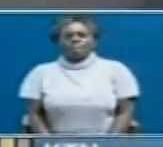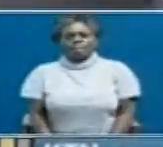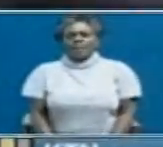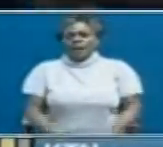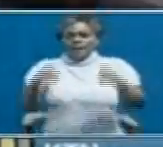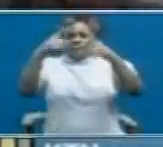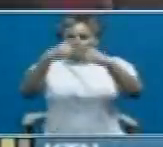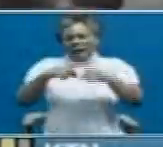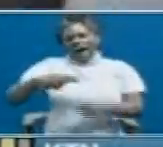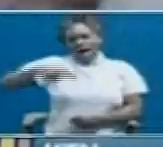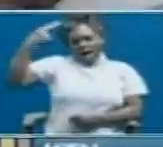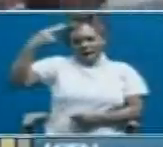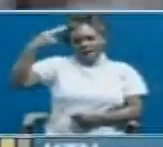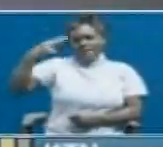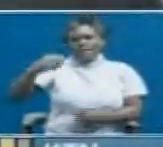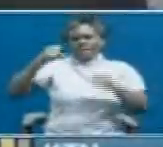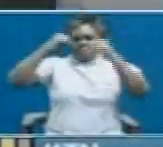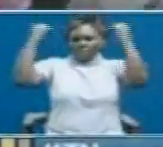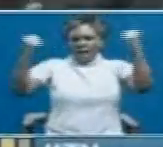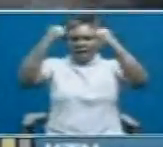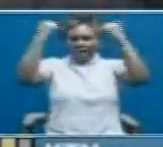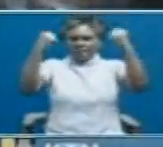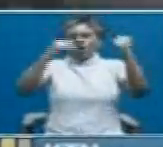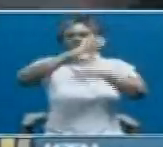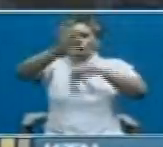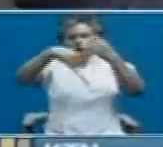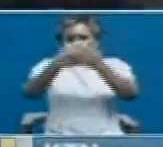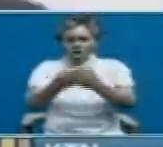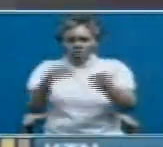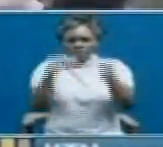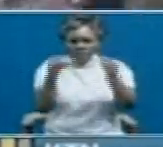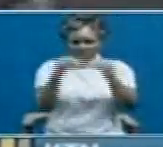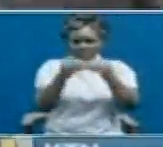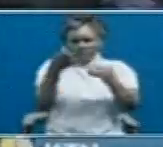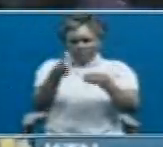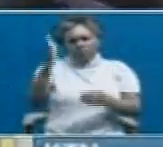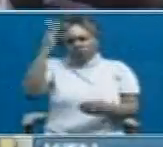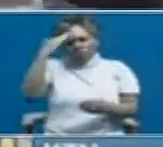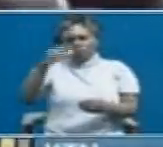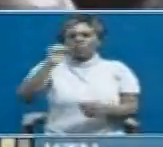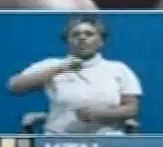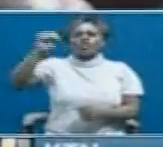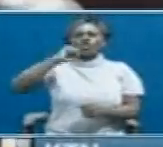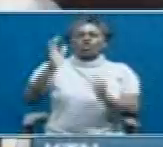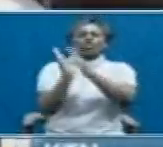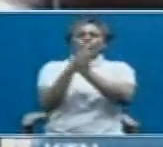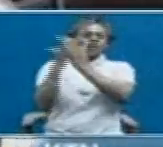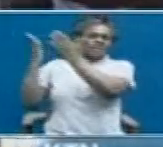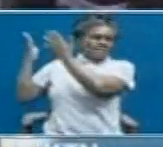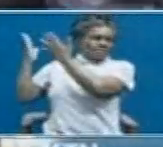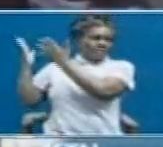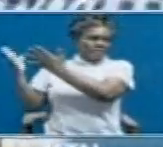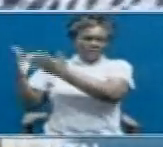From the high and mighty in Nyanza politics to ordinary residents who encountered him in his political adventures, this was a